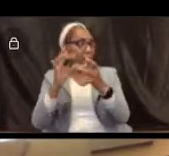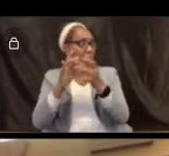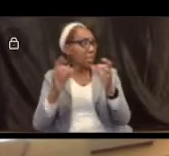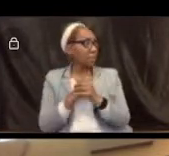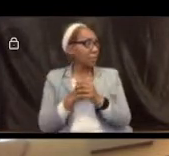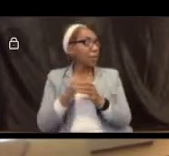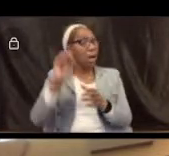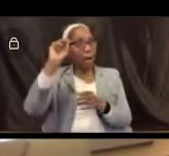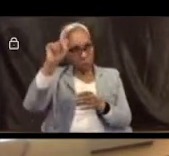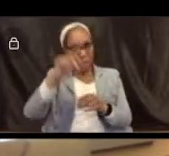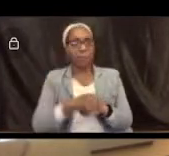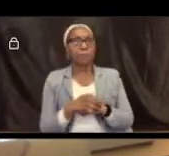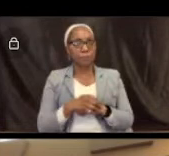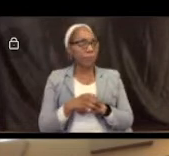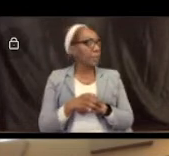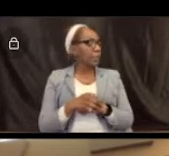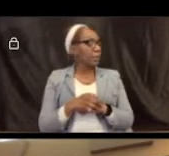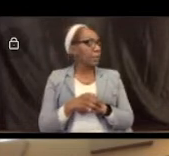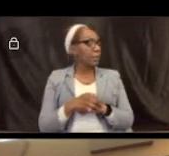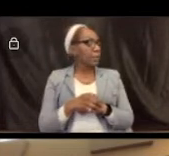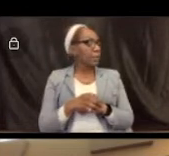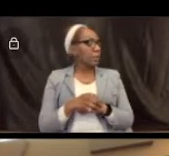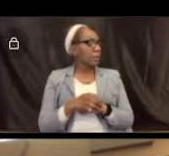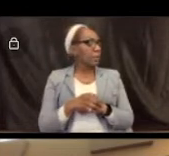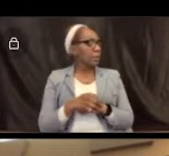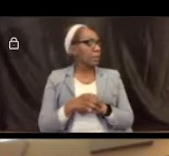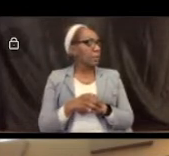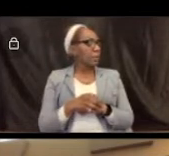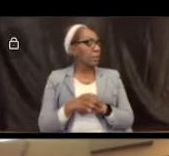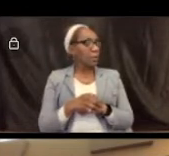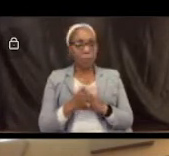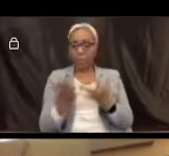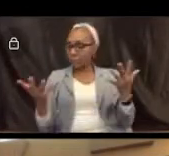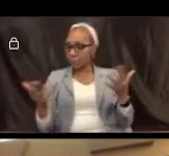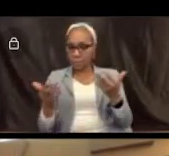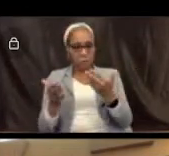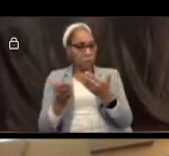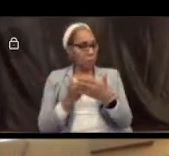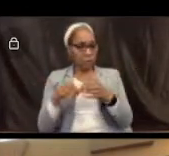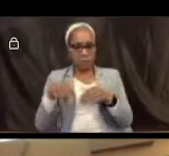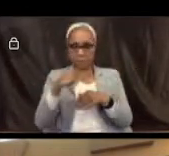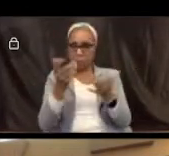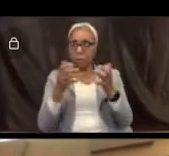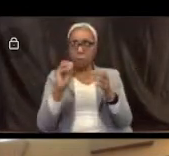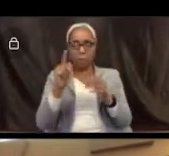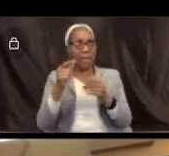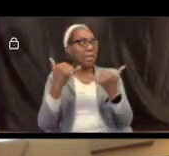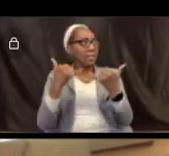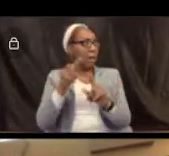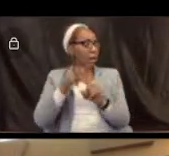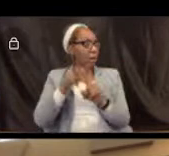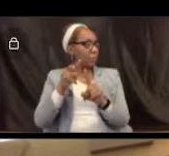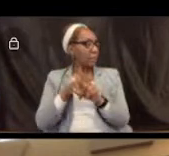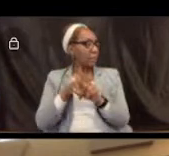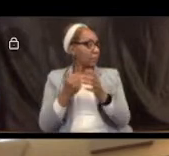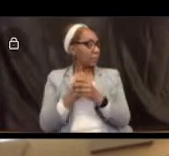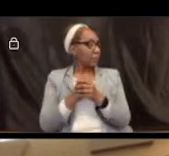Okay. I'll take them on any way they want to come. Would the applicant like to